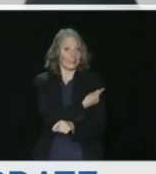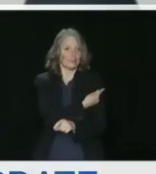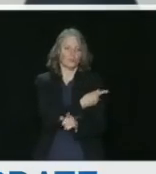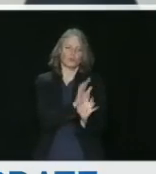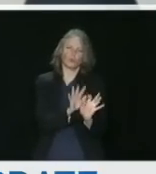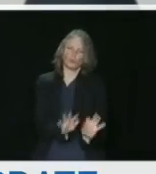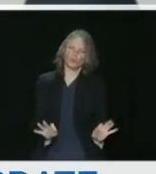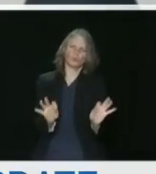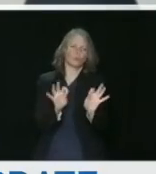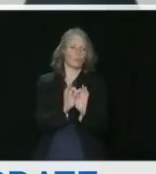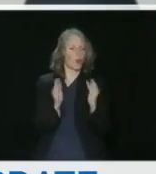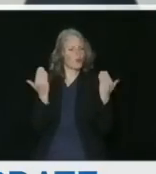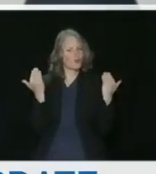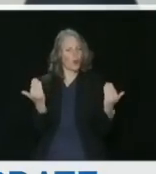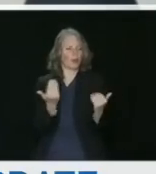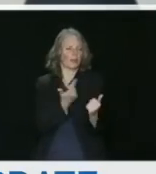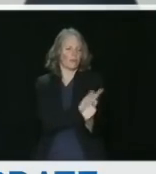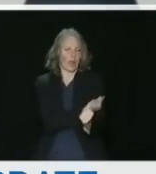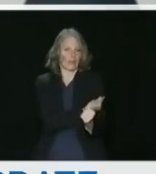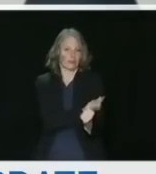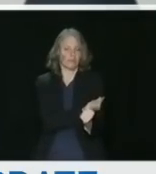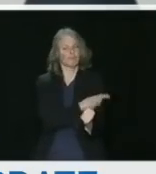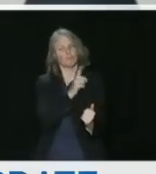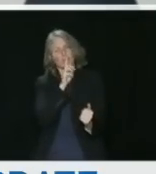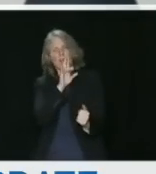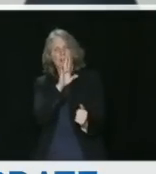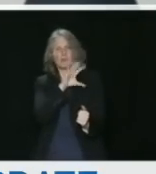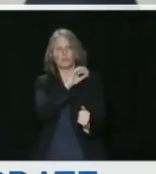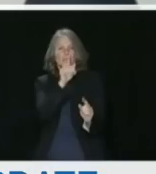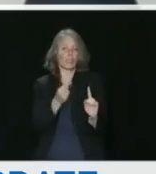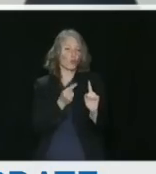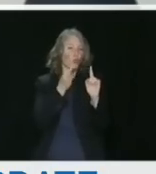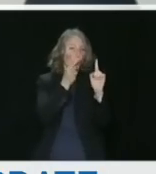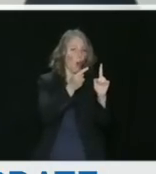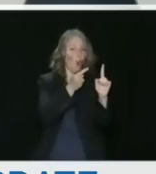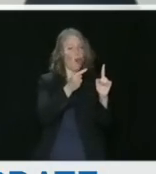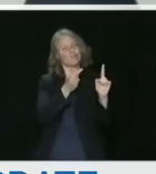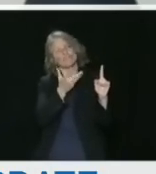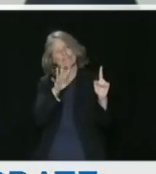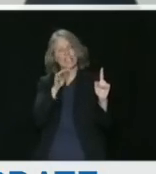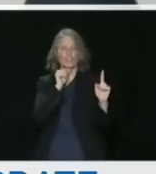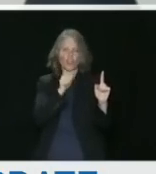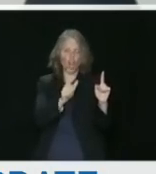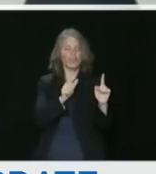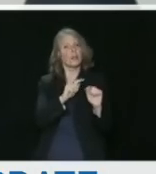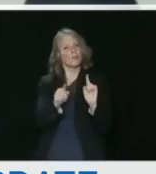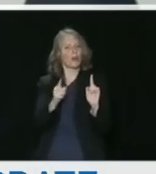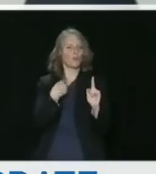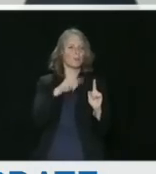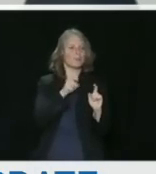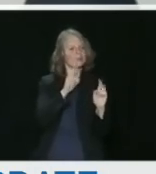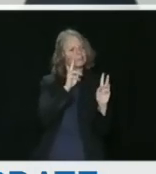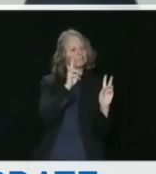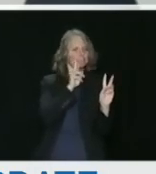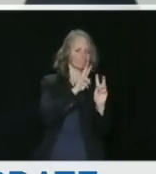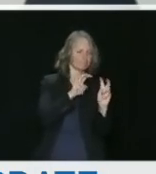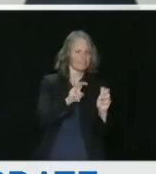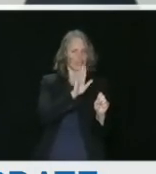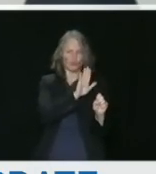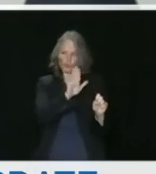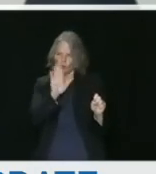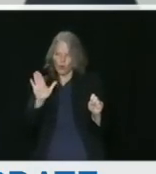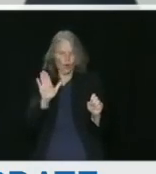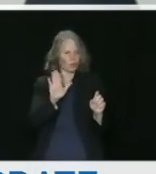And it's not necessarily a target, but it's always a question of examining the situation and looking